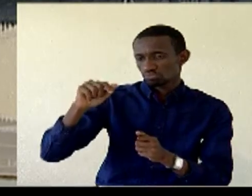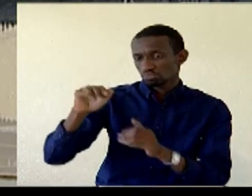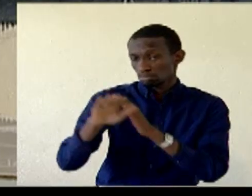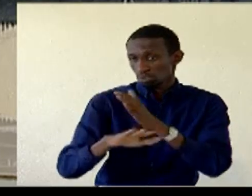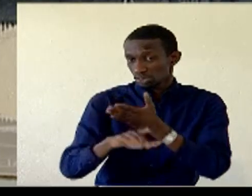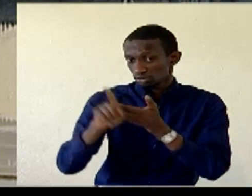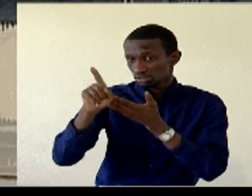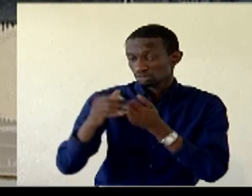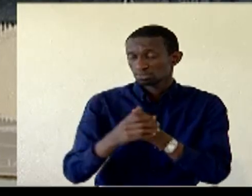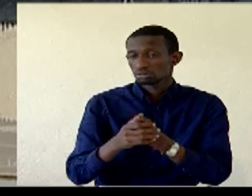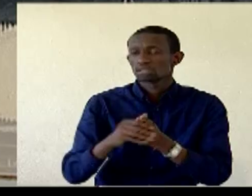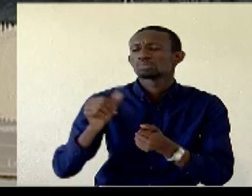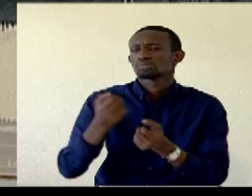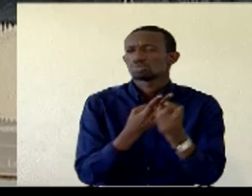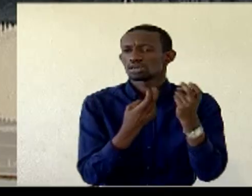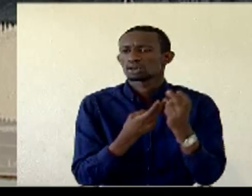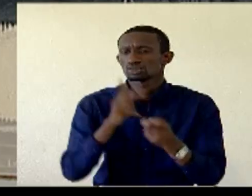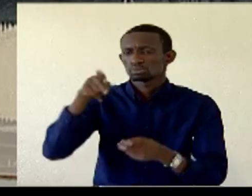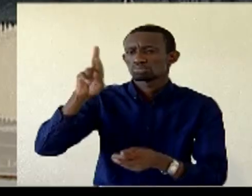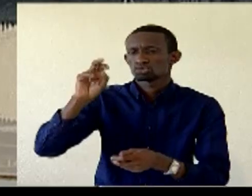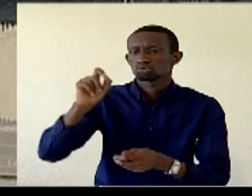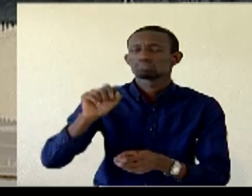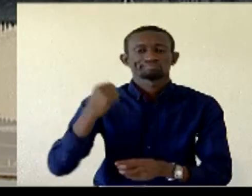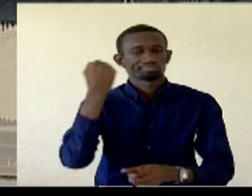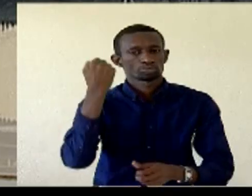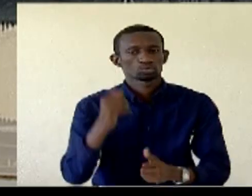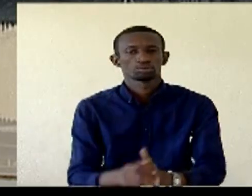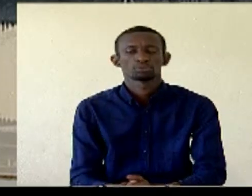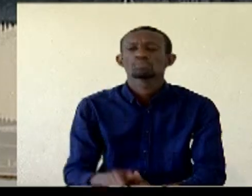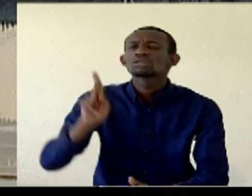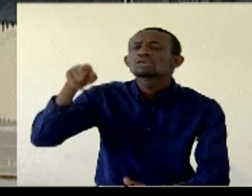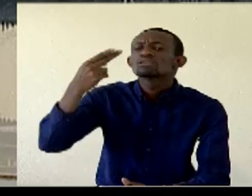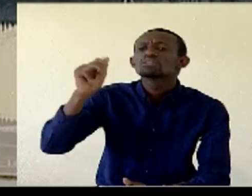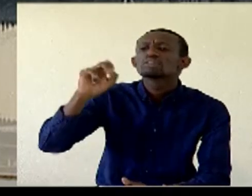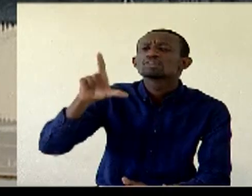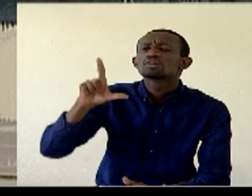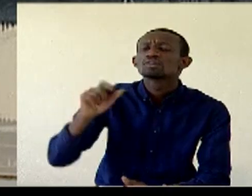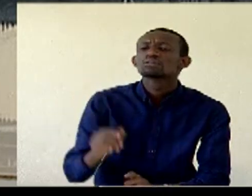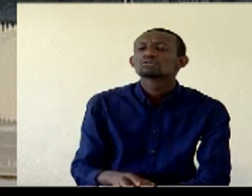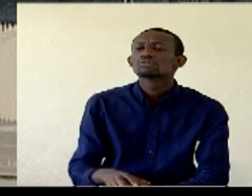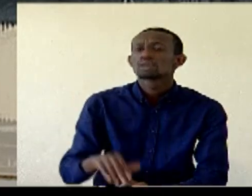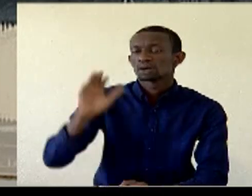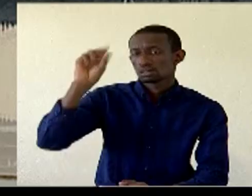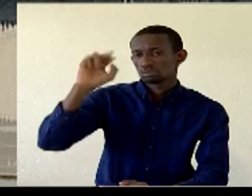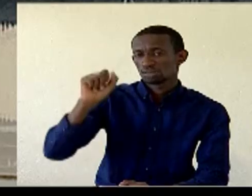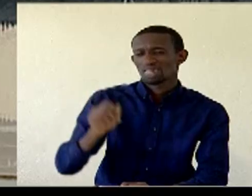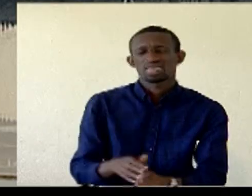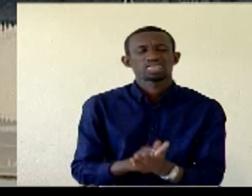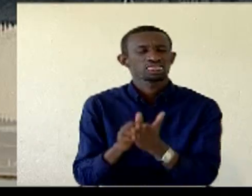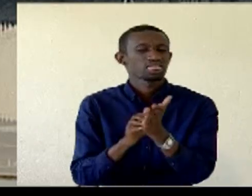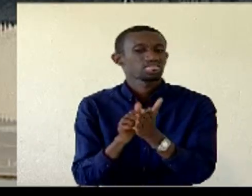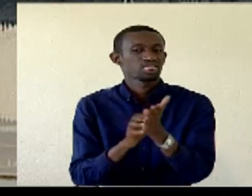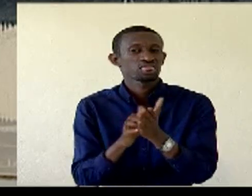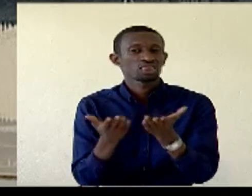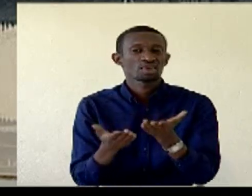proton will also go high. So phenylamine is a very weak base. Why is it a